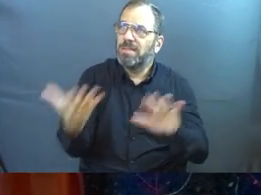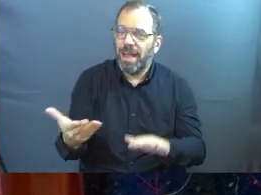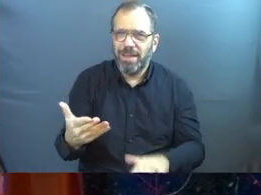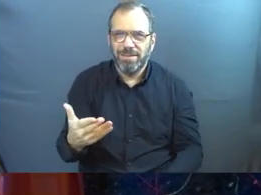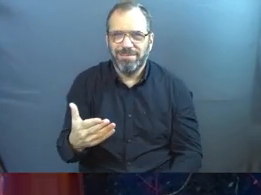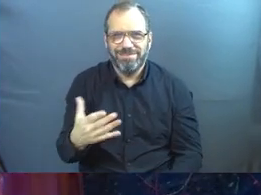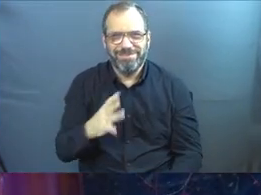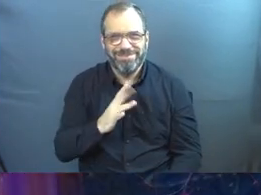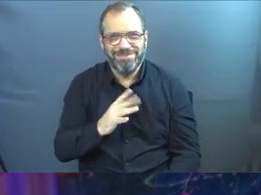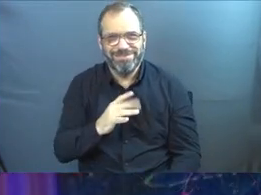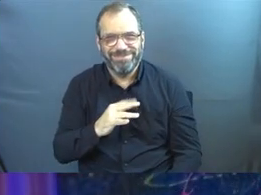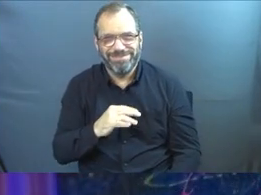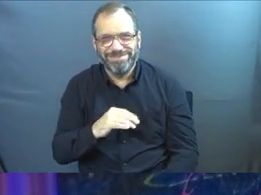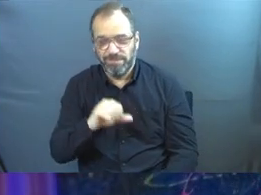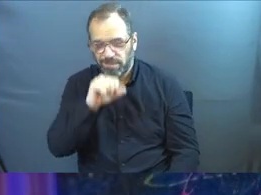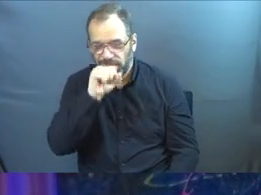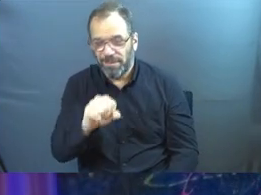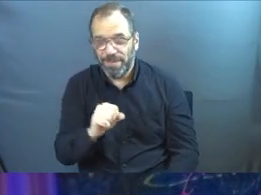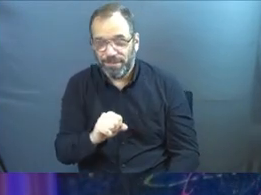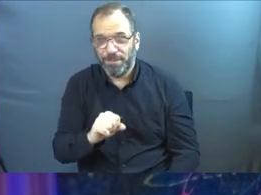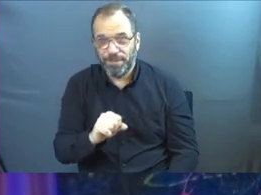I love that.